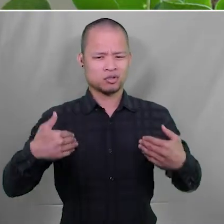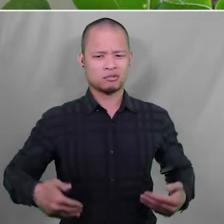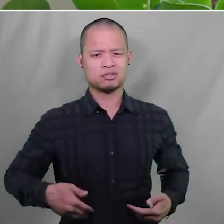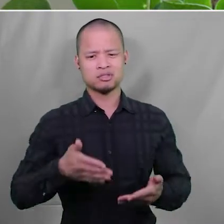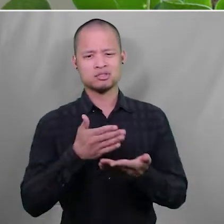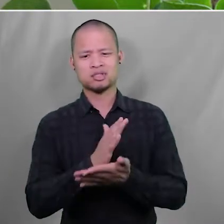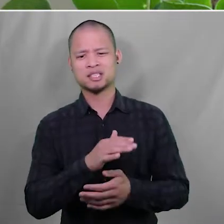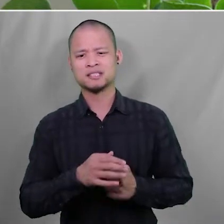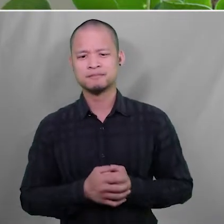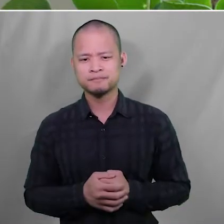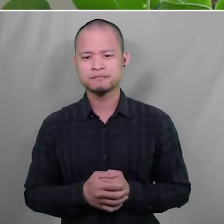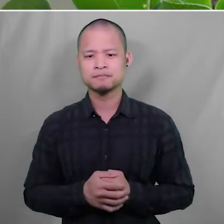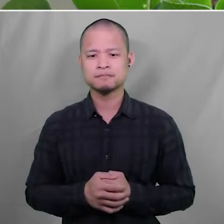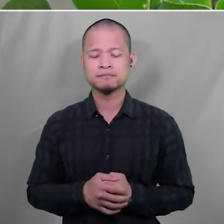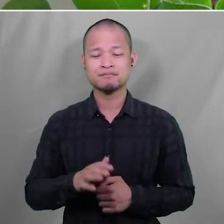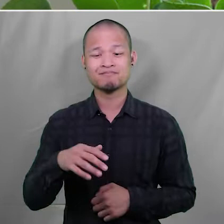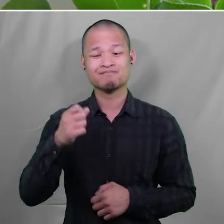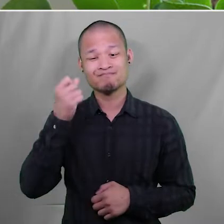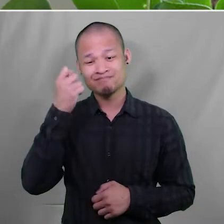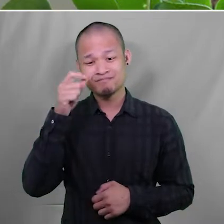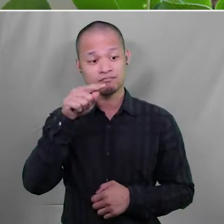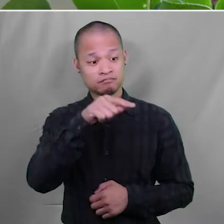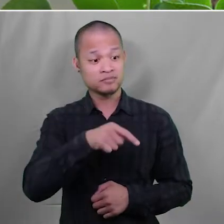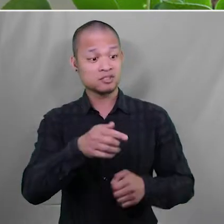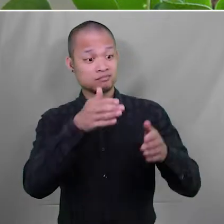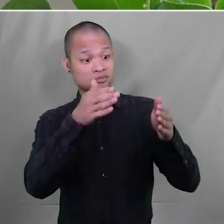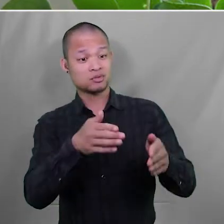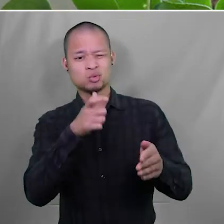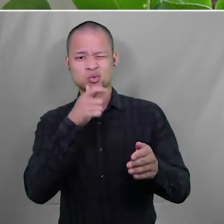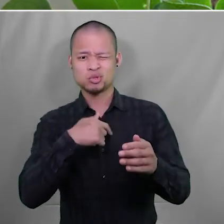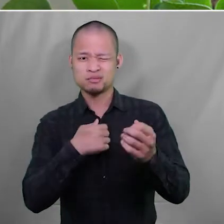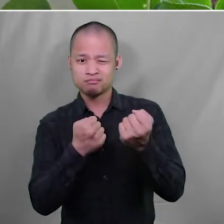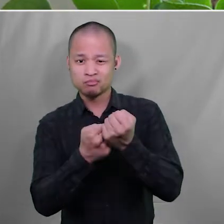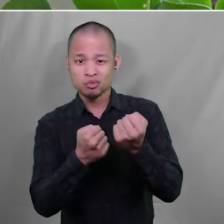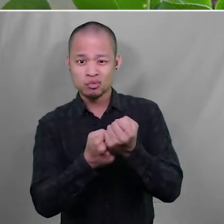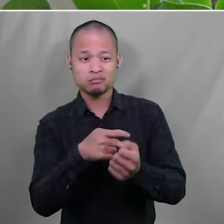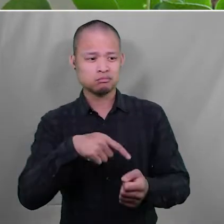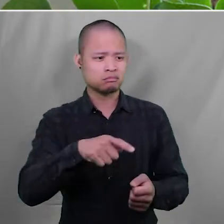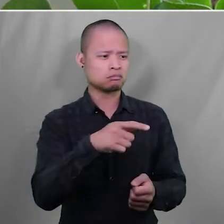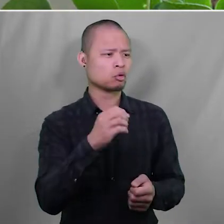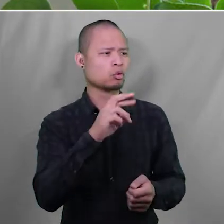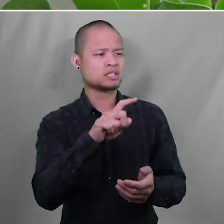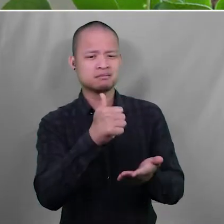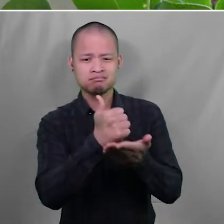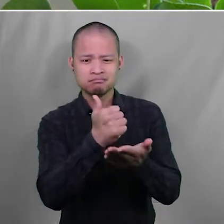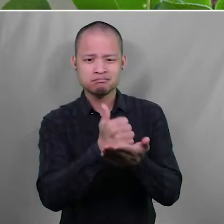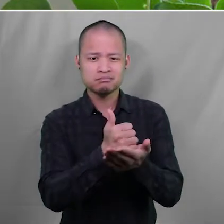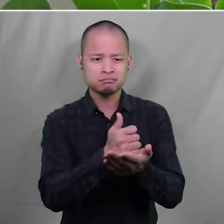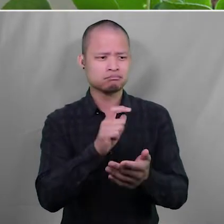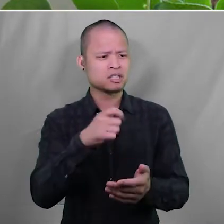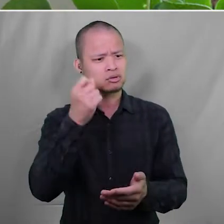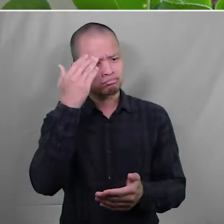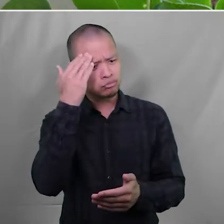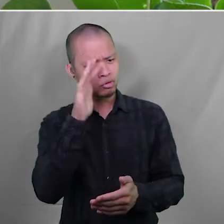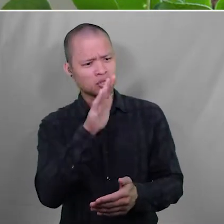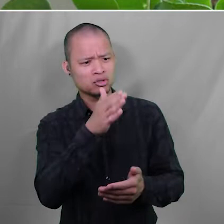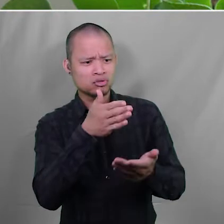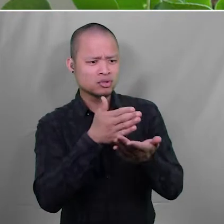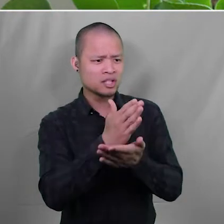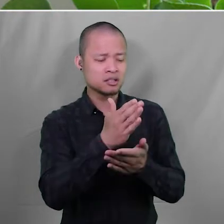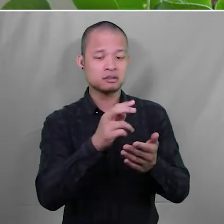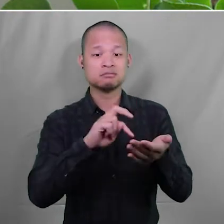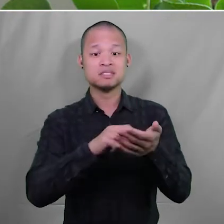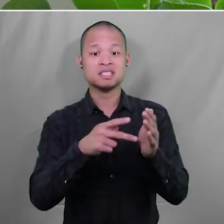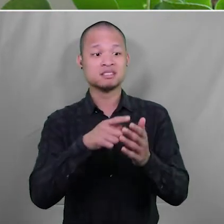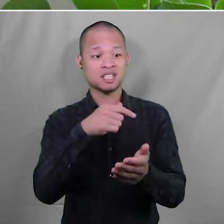just human rights. And simply because someone may need support or assistance in order to know and to exercise